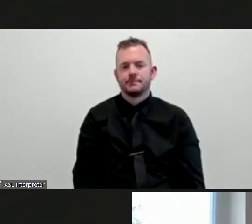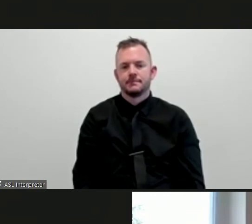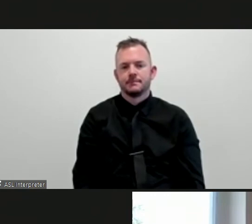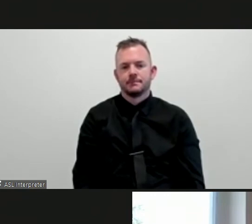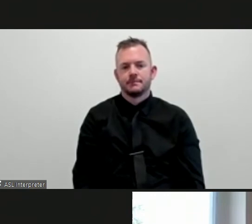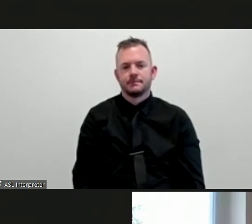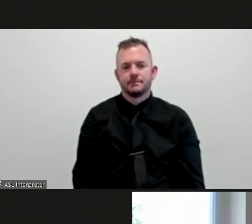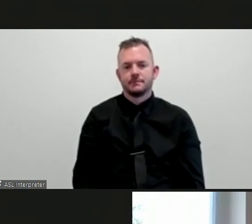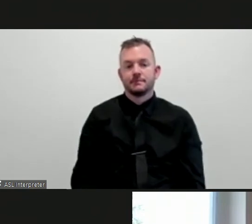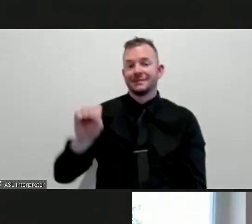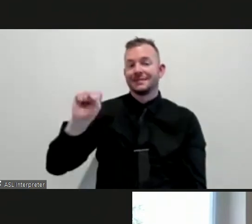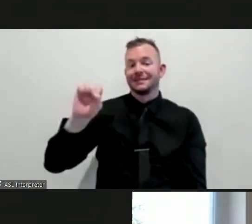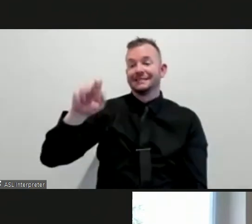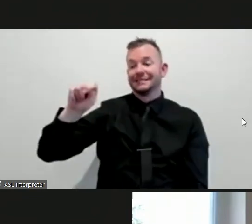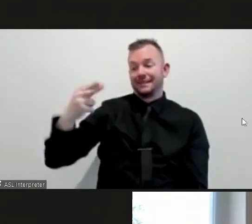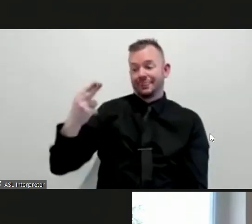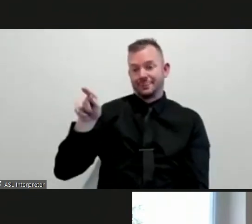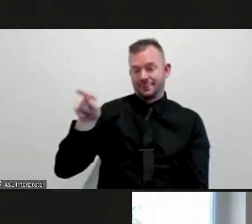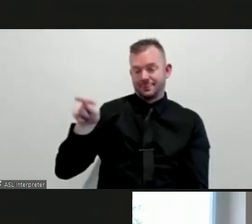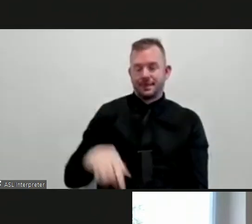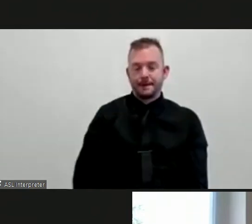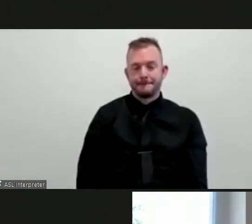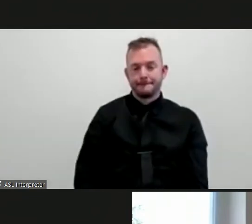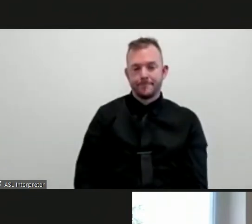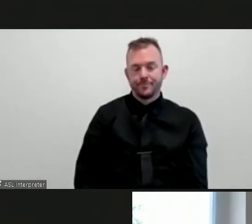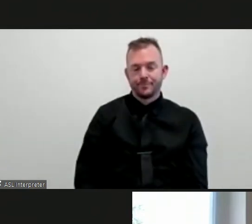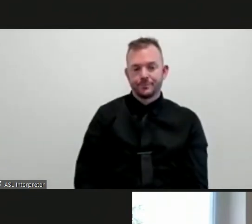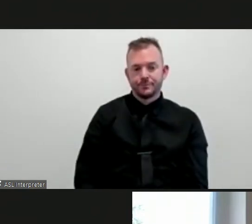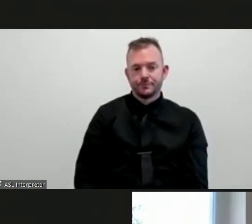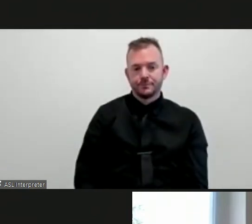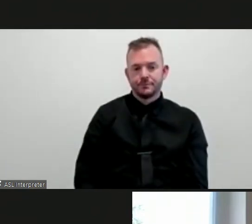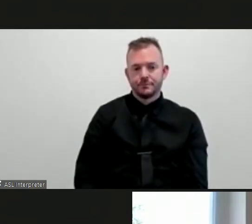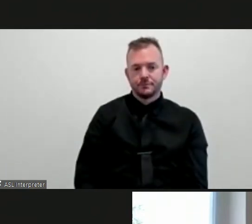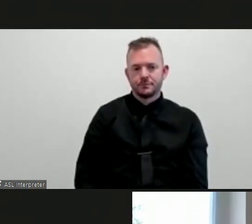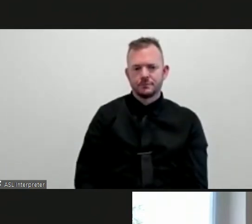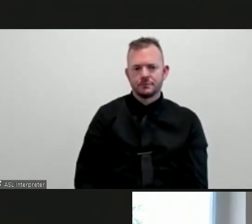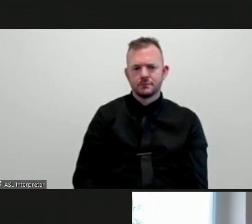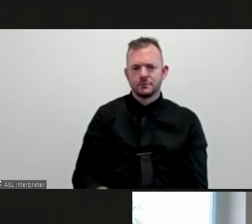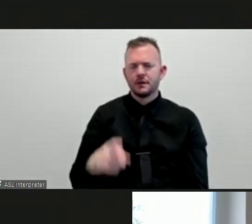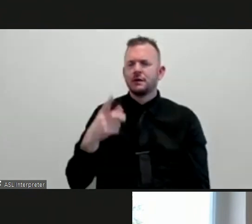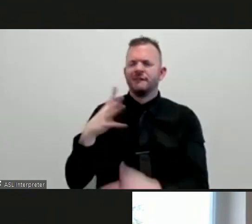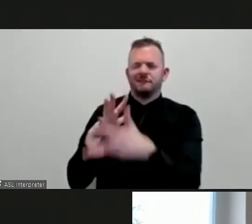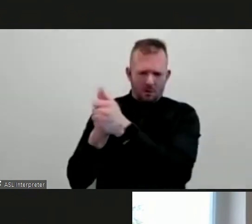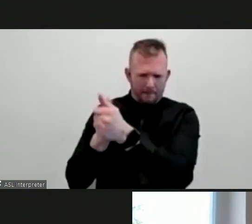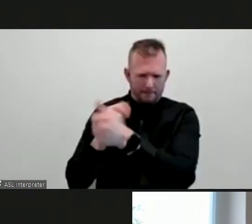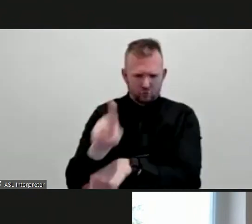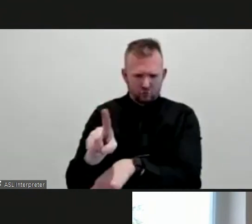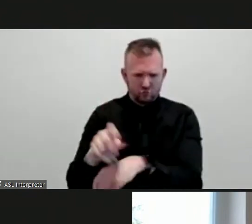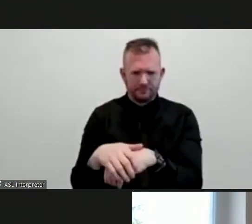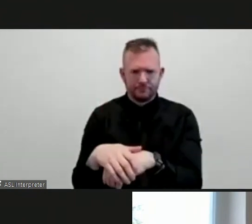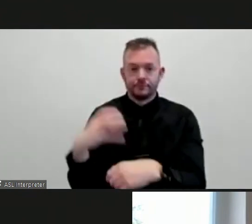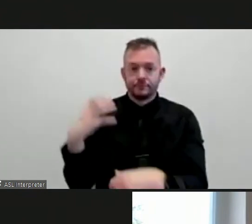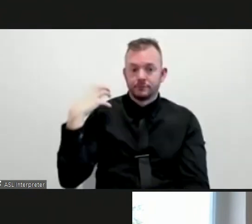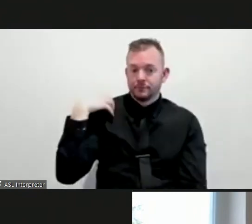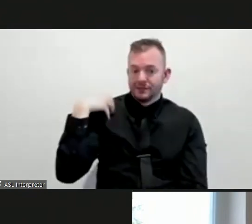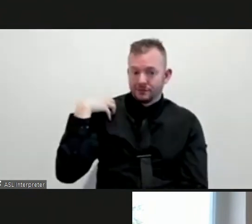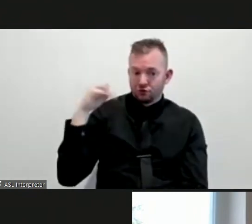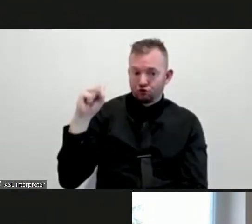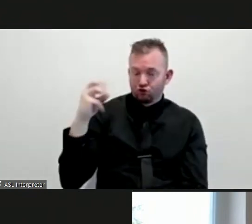Thanks, Seth at the Gazette again. Just a quick follow-up. General Sherman, you talked about the vaccine shipments